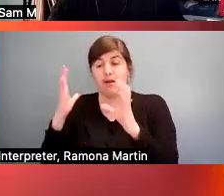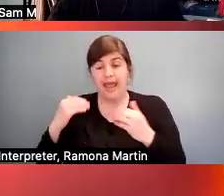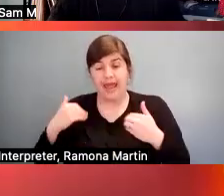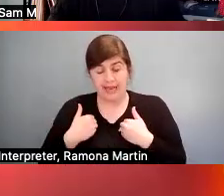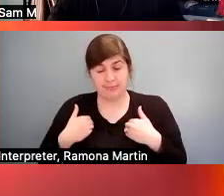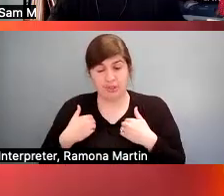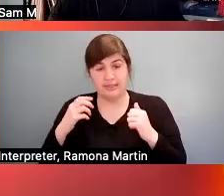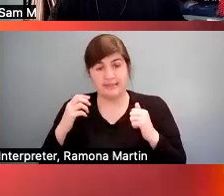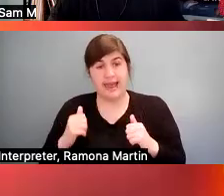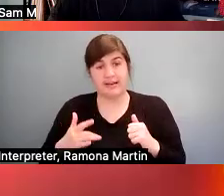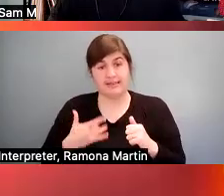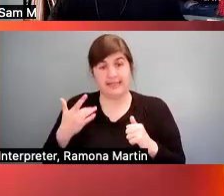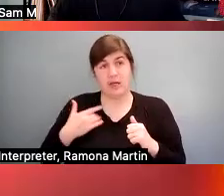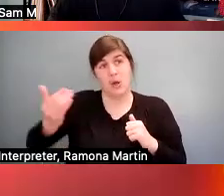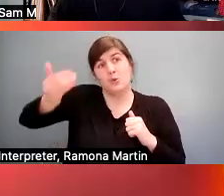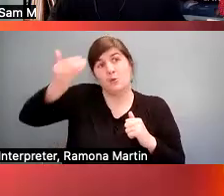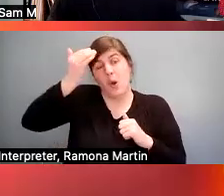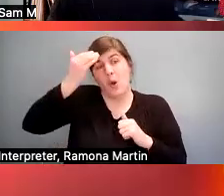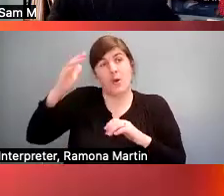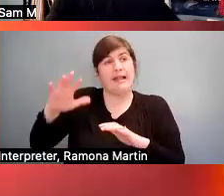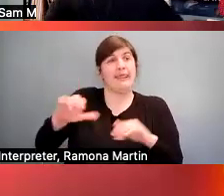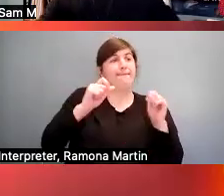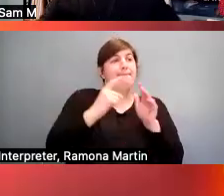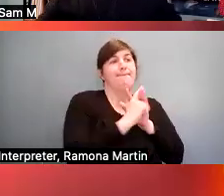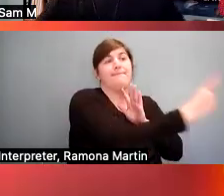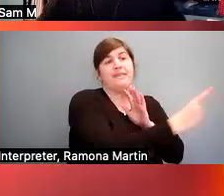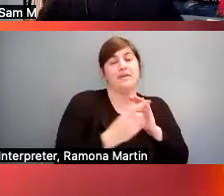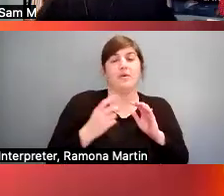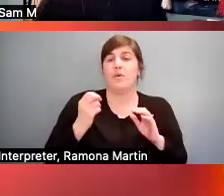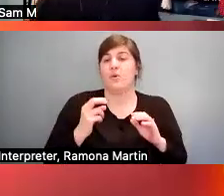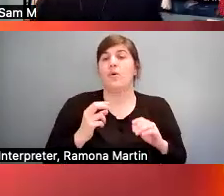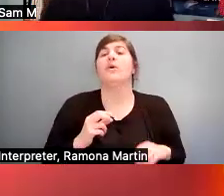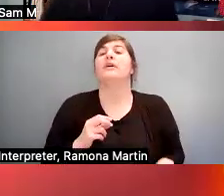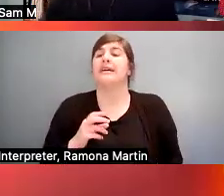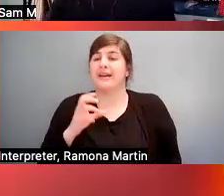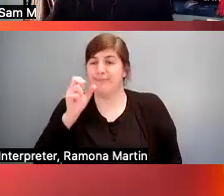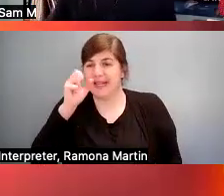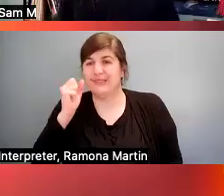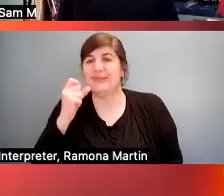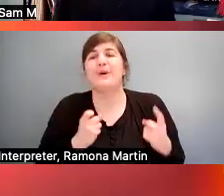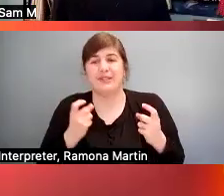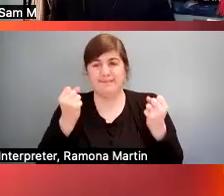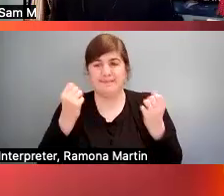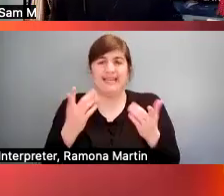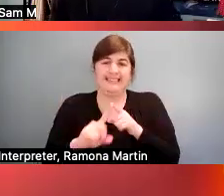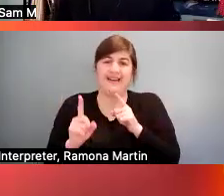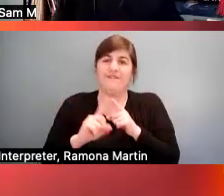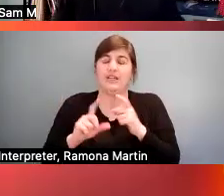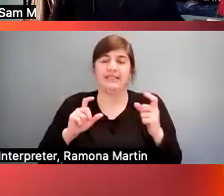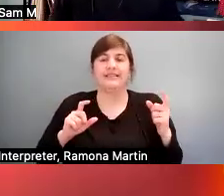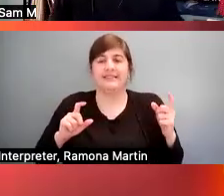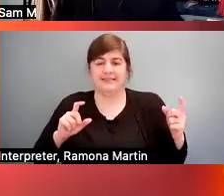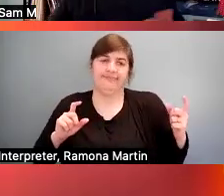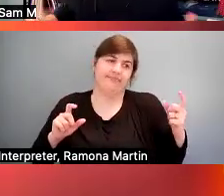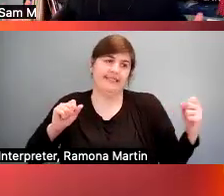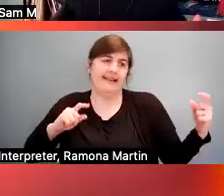to sense it and get away beforehand, or are they caught unaware? Oh, that's an amazing question. So there's lots of different signals that